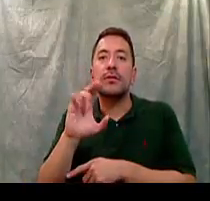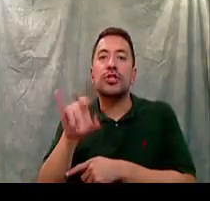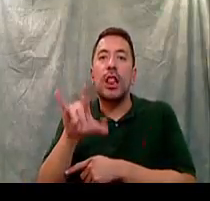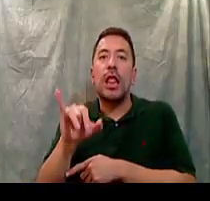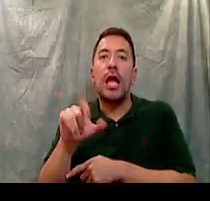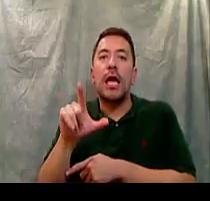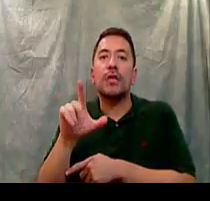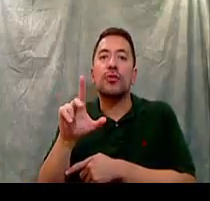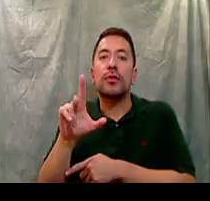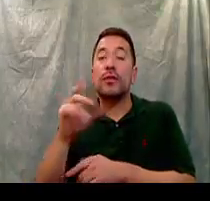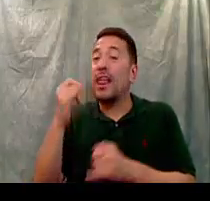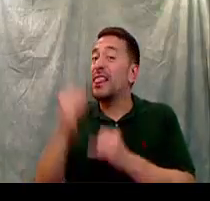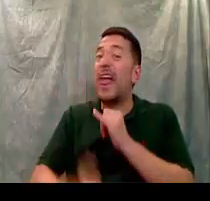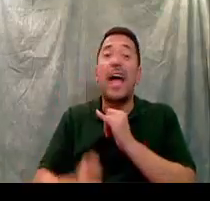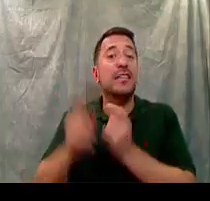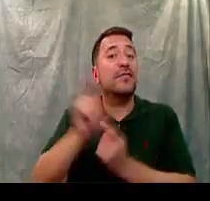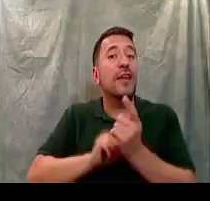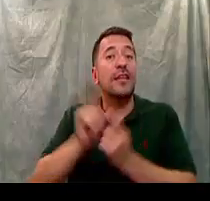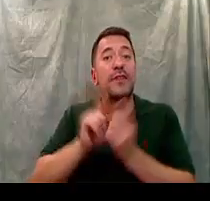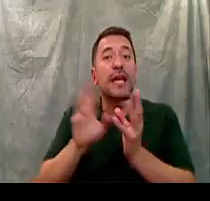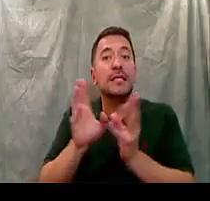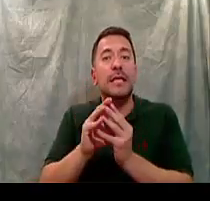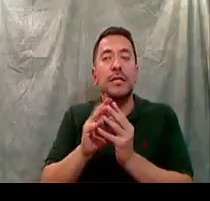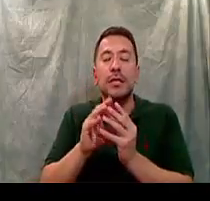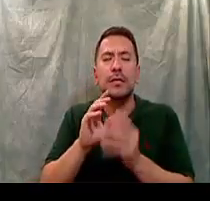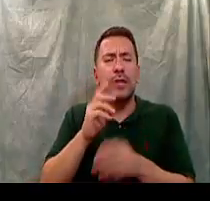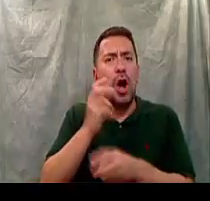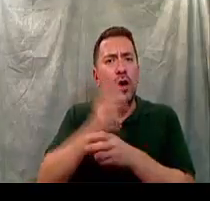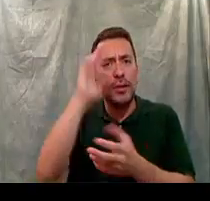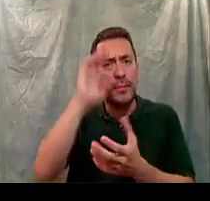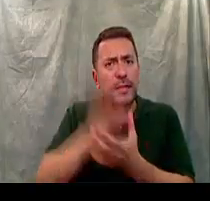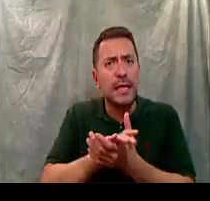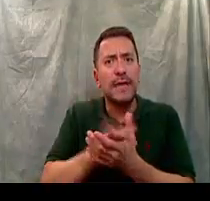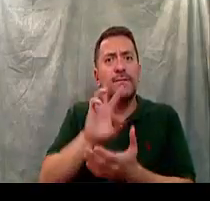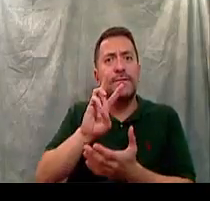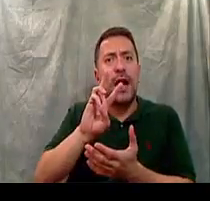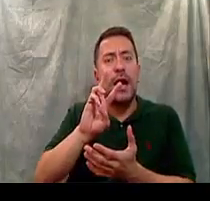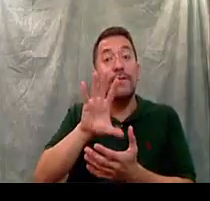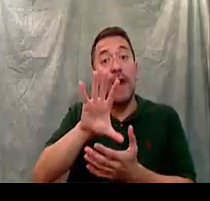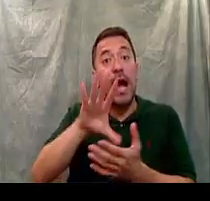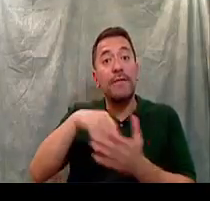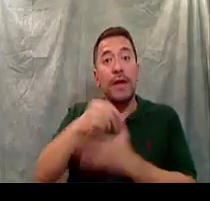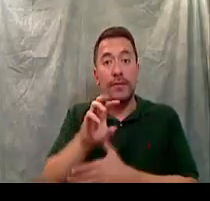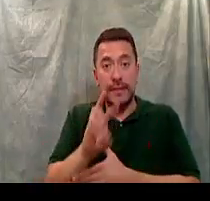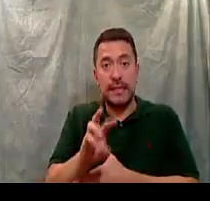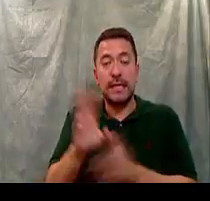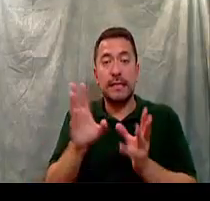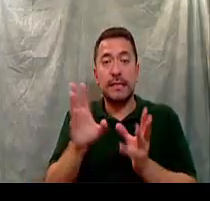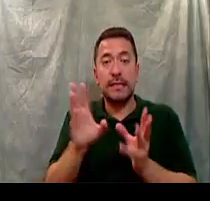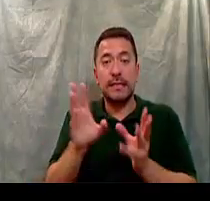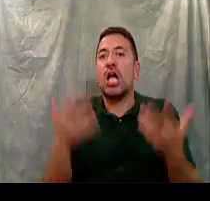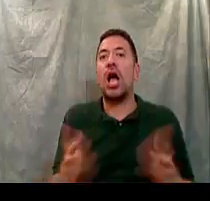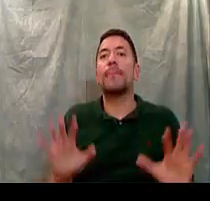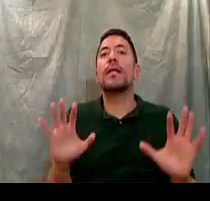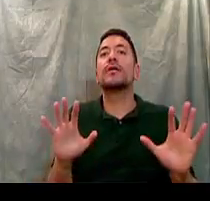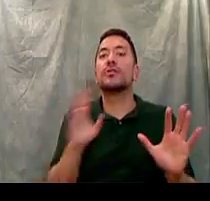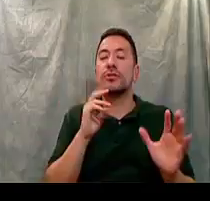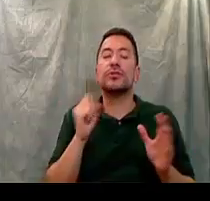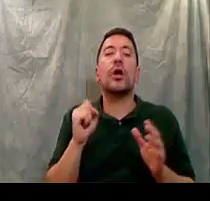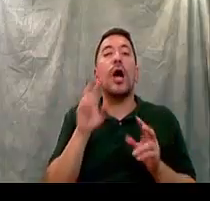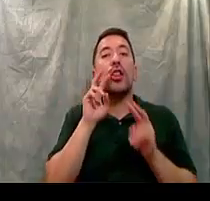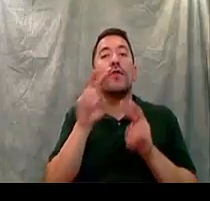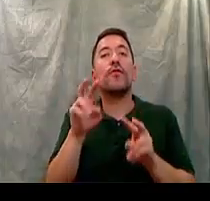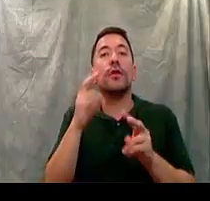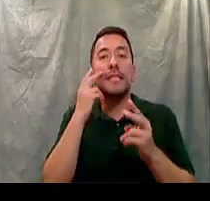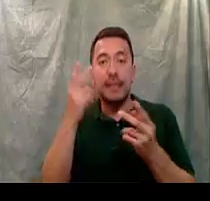face-to-face session. So it's really hard to believe that 5 out of the 6 summer sessions we have accomplished once you're done with this video lecture. And I look forward to seeing you all on Saturday the